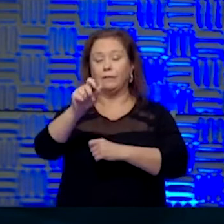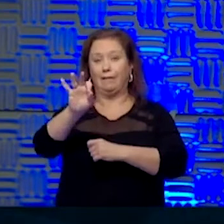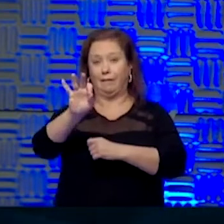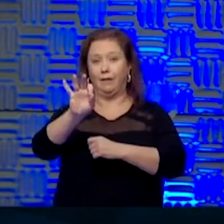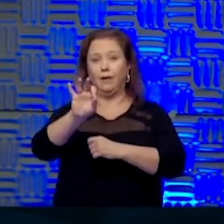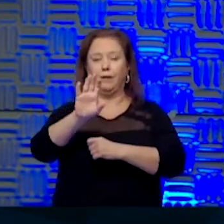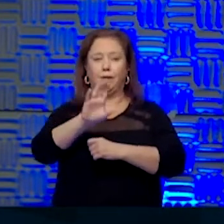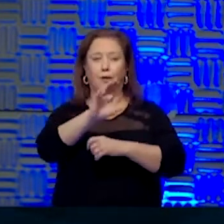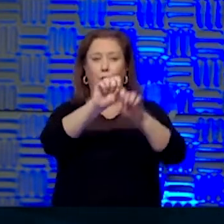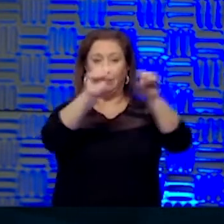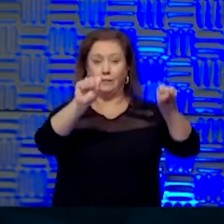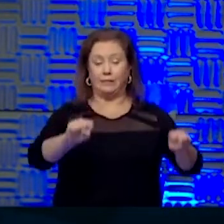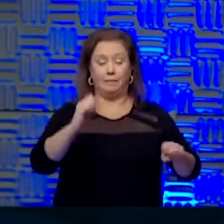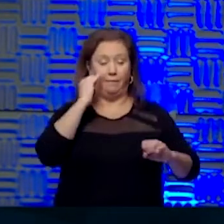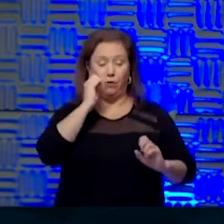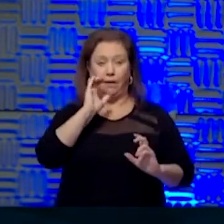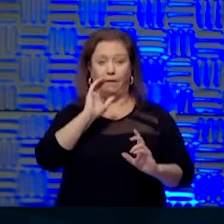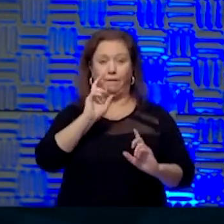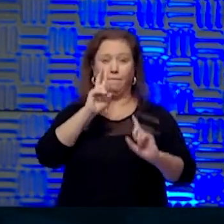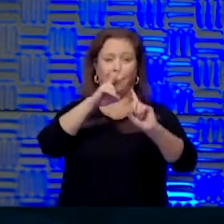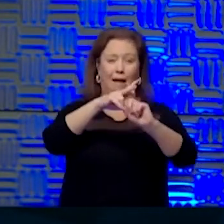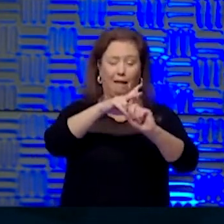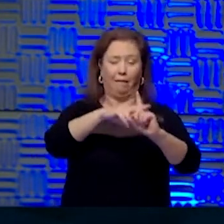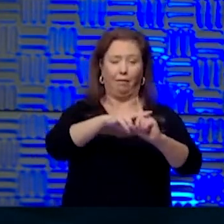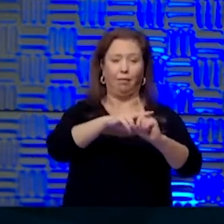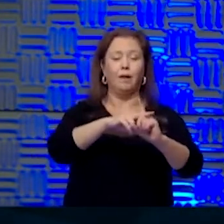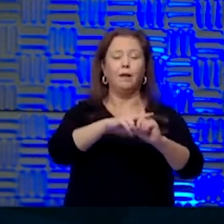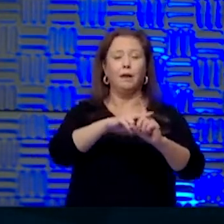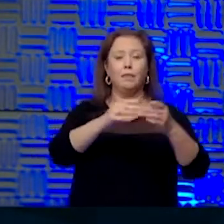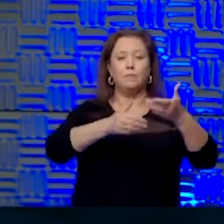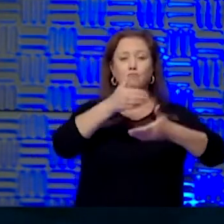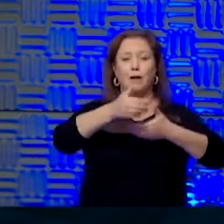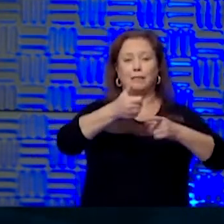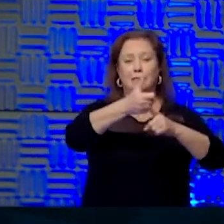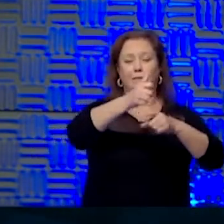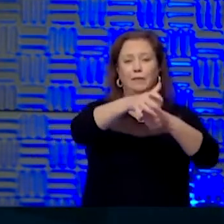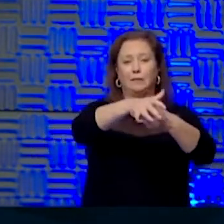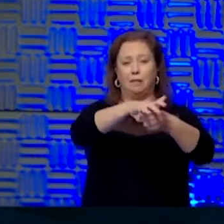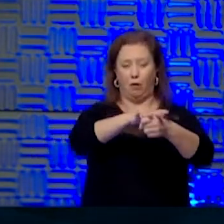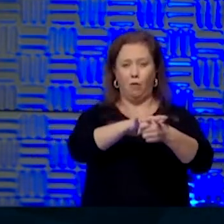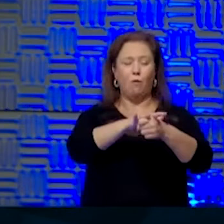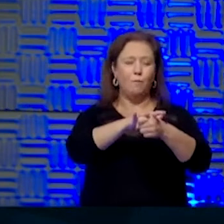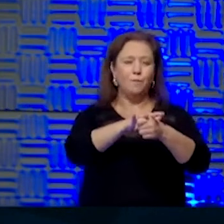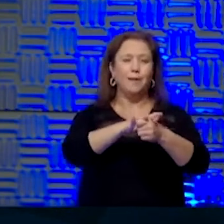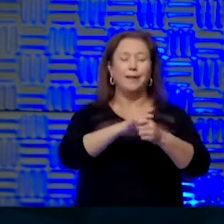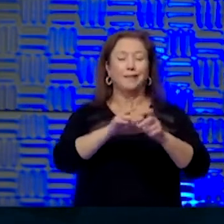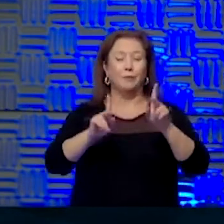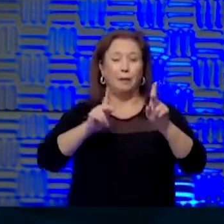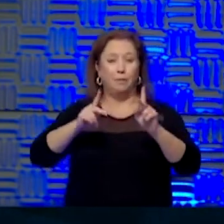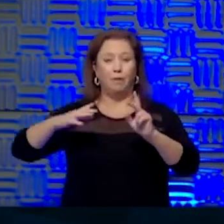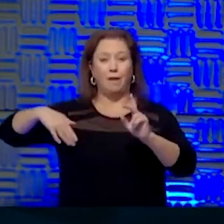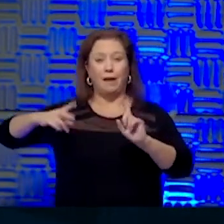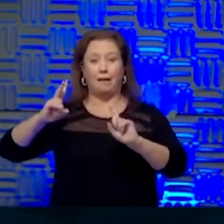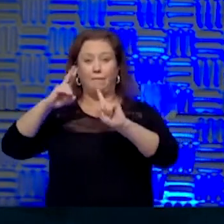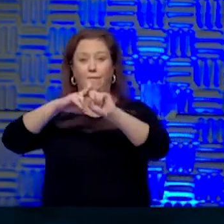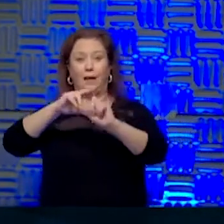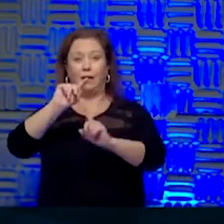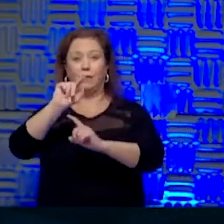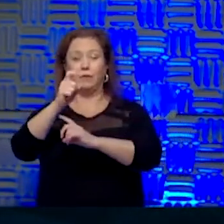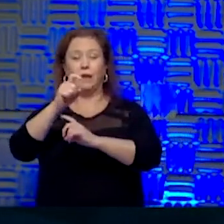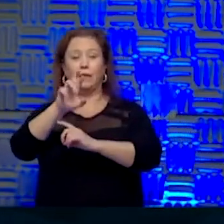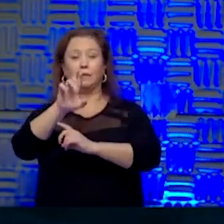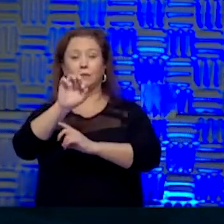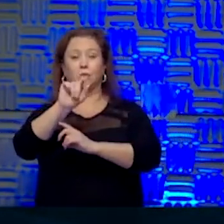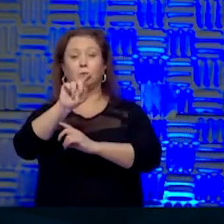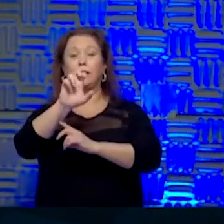in the system. If you didn't, then it's a slower process. And so we've had those who have not filed those tax returns. These are people who